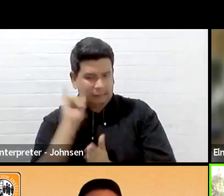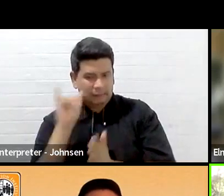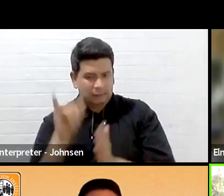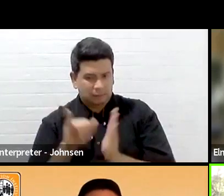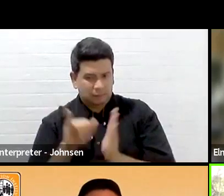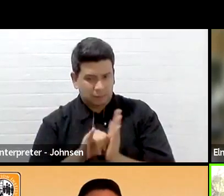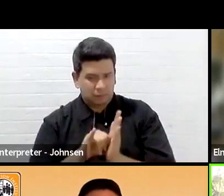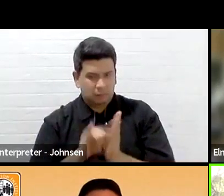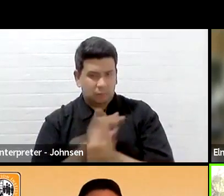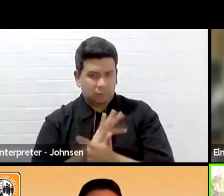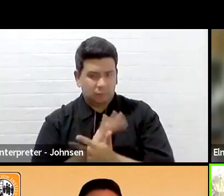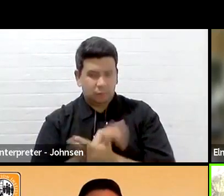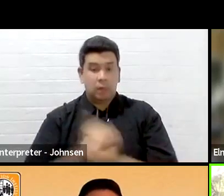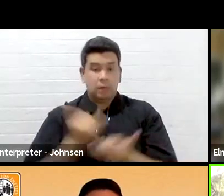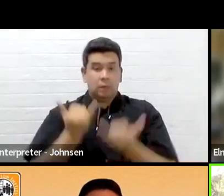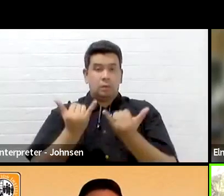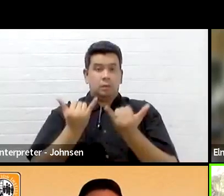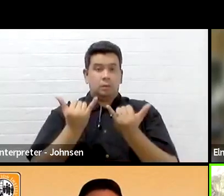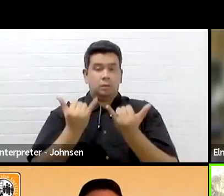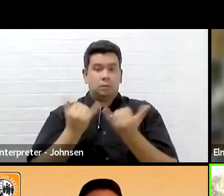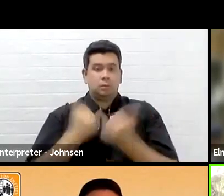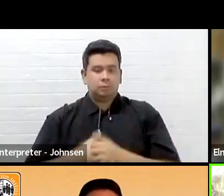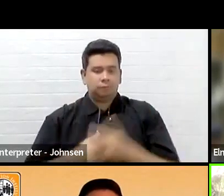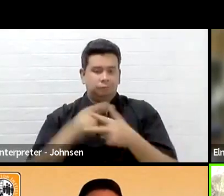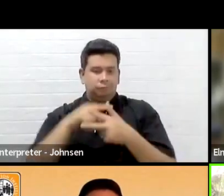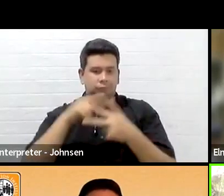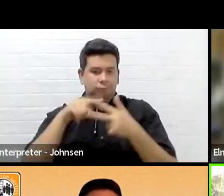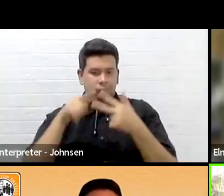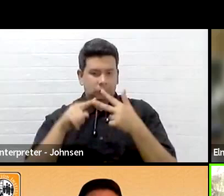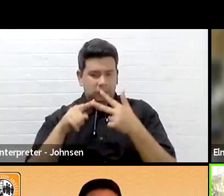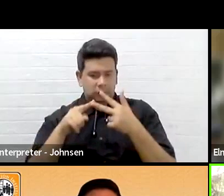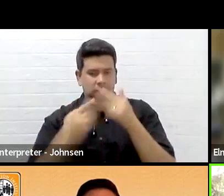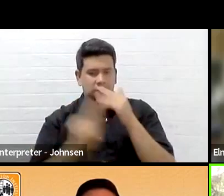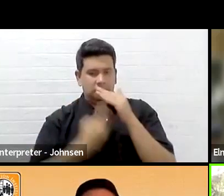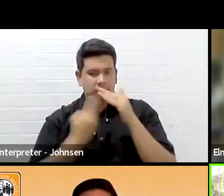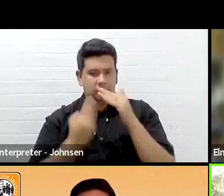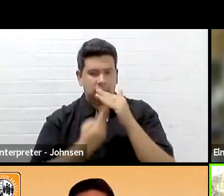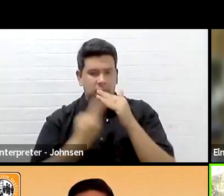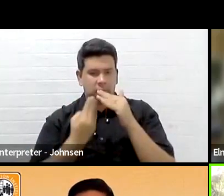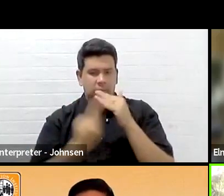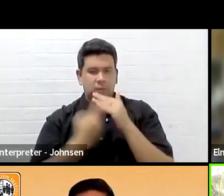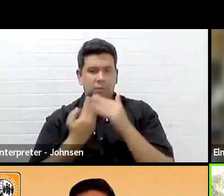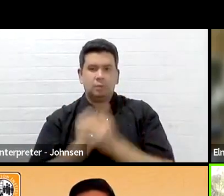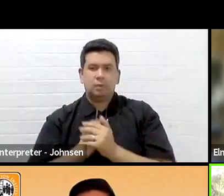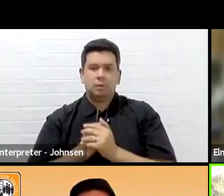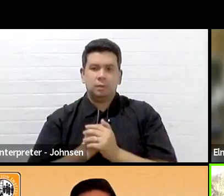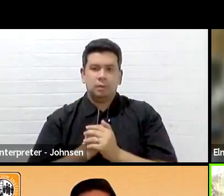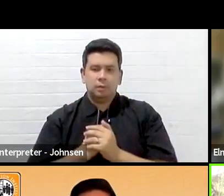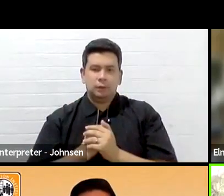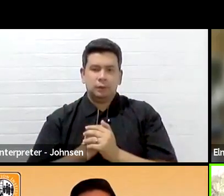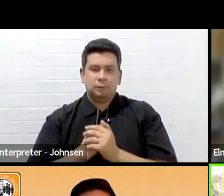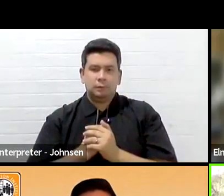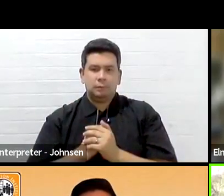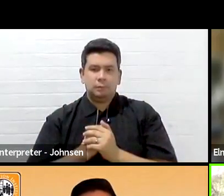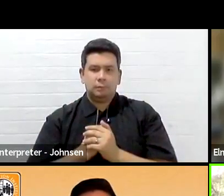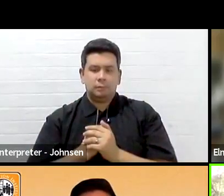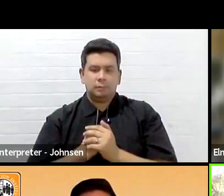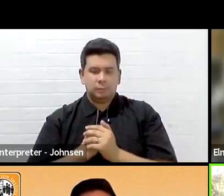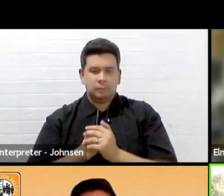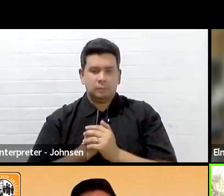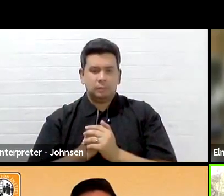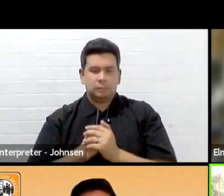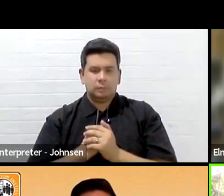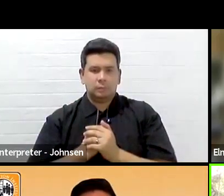the difference between, there are 3 basic ways people work in the clinical setting